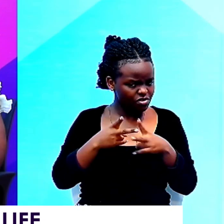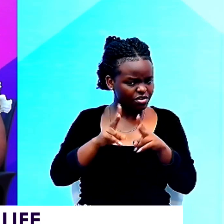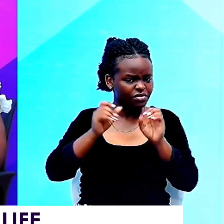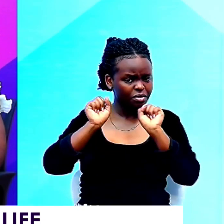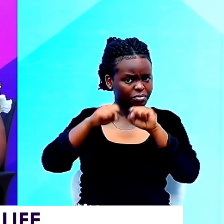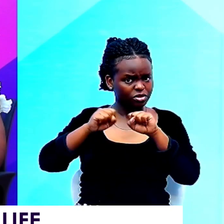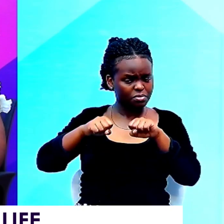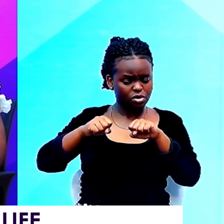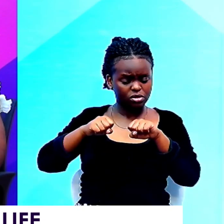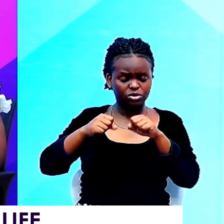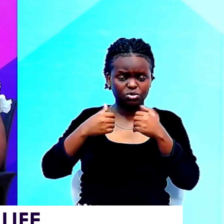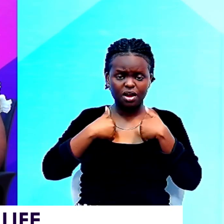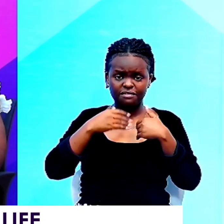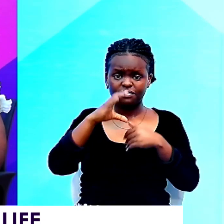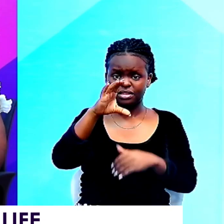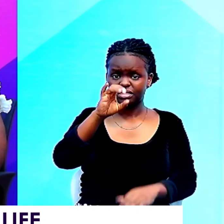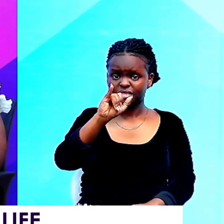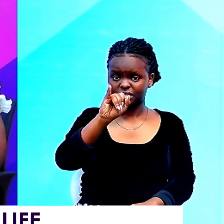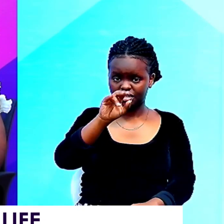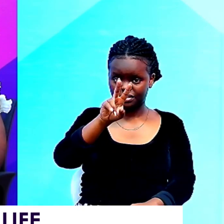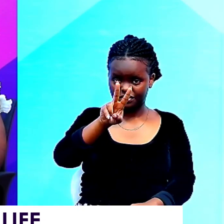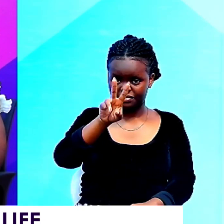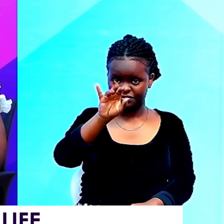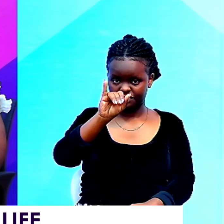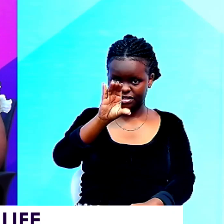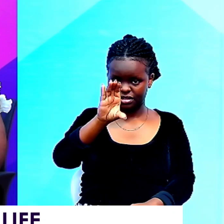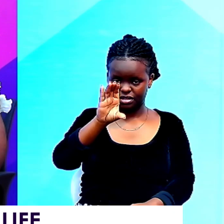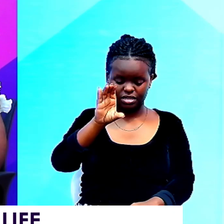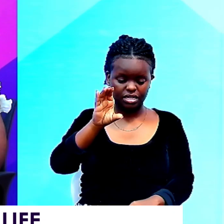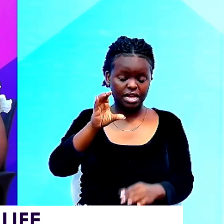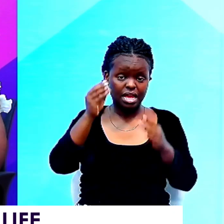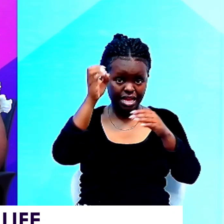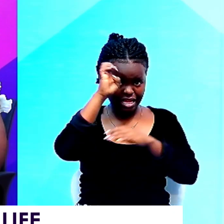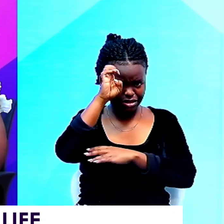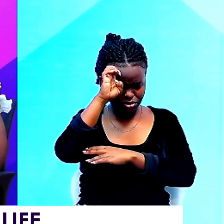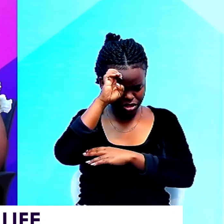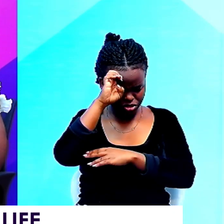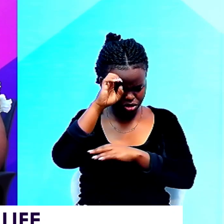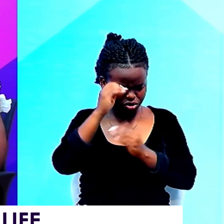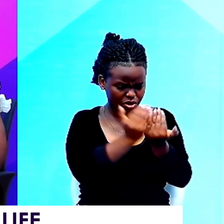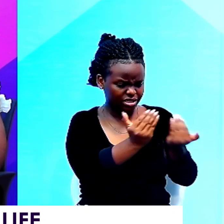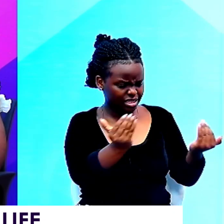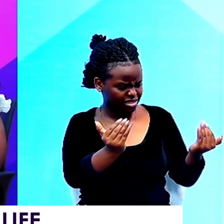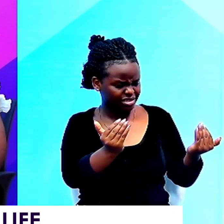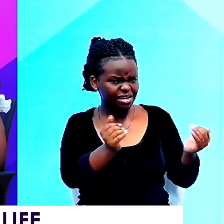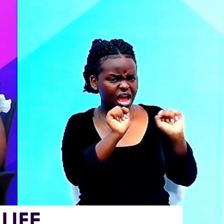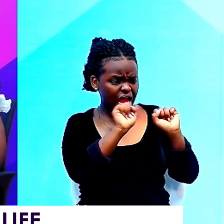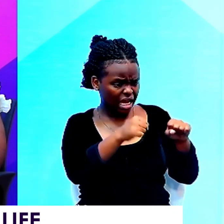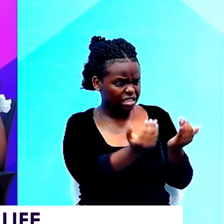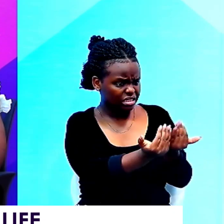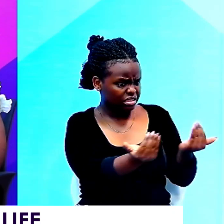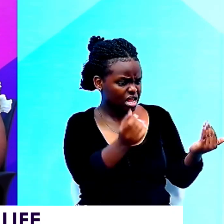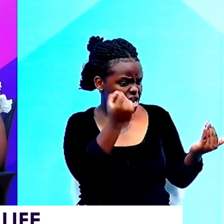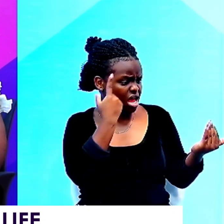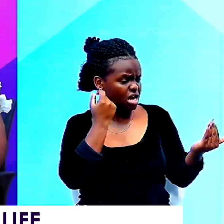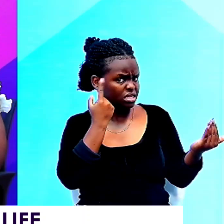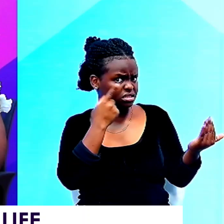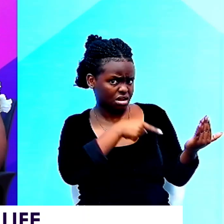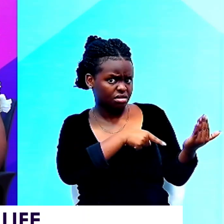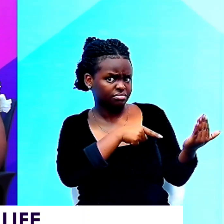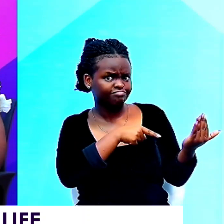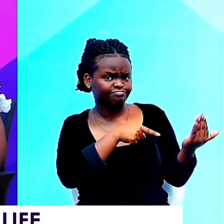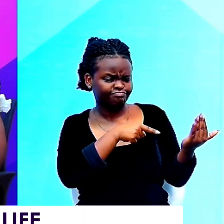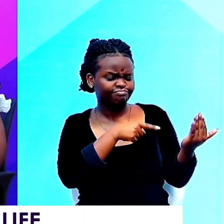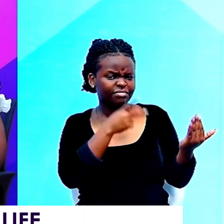civic education on a child? When is it right? Can a child now really understand that what